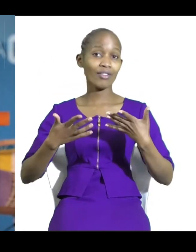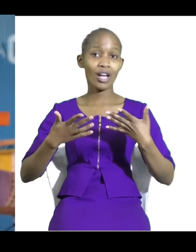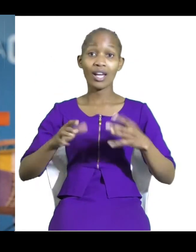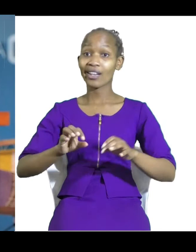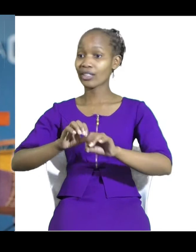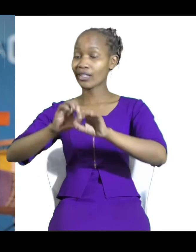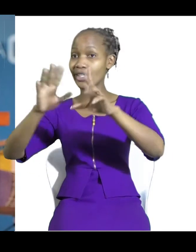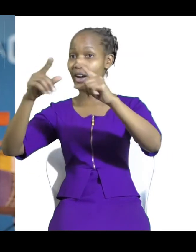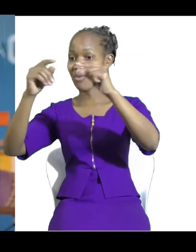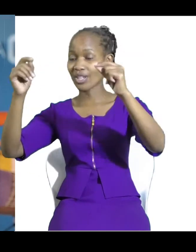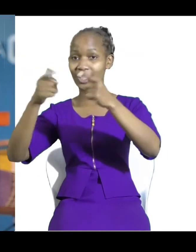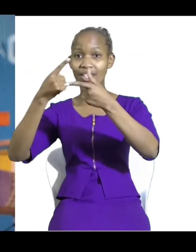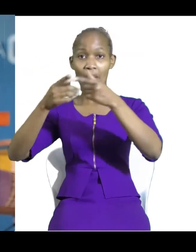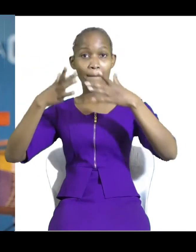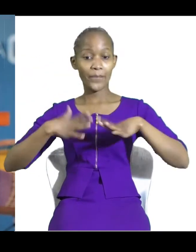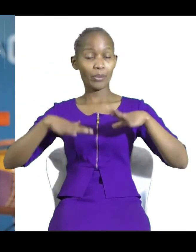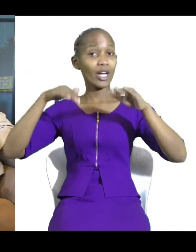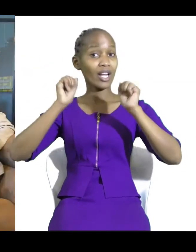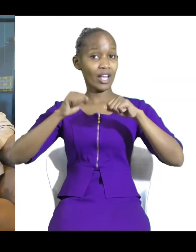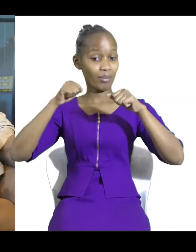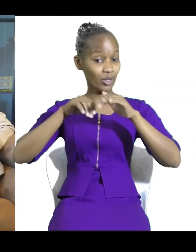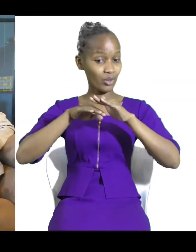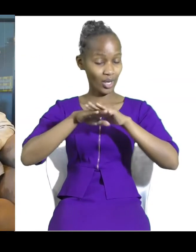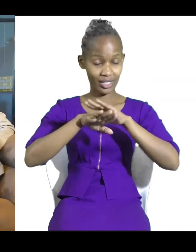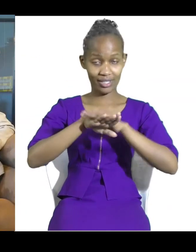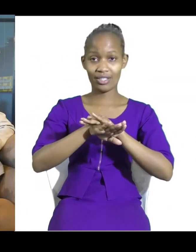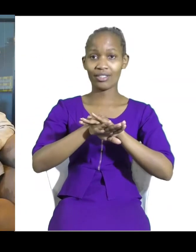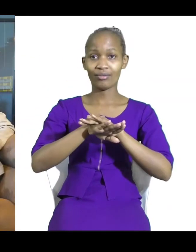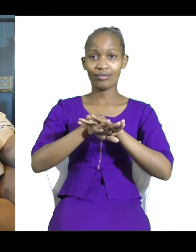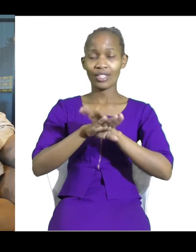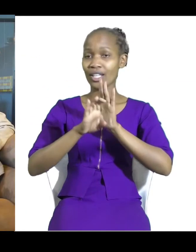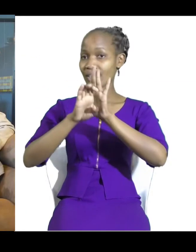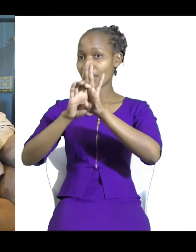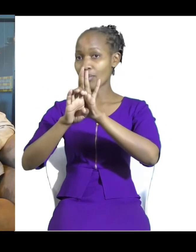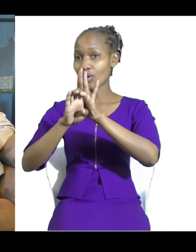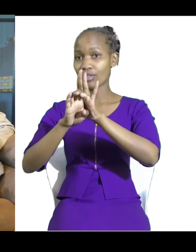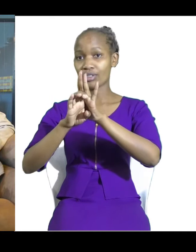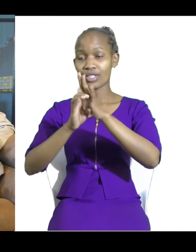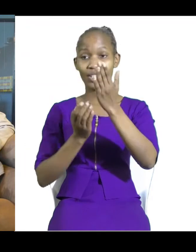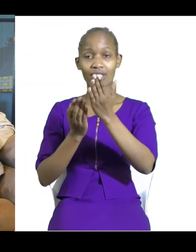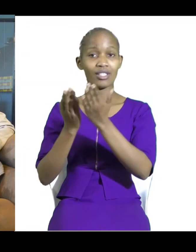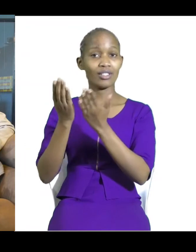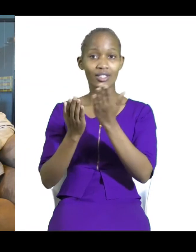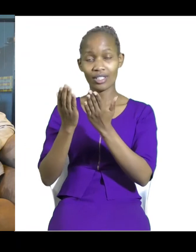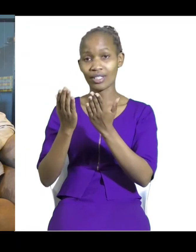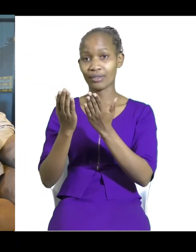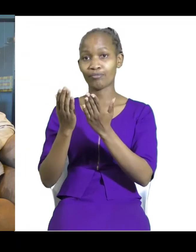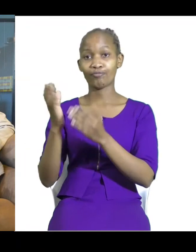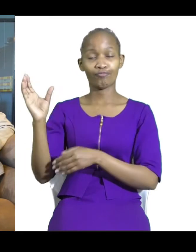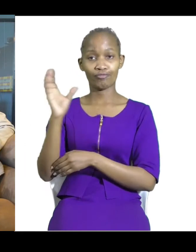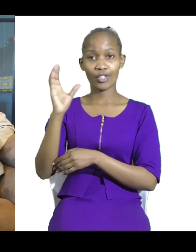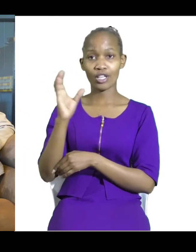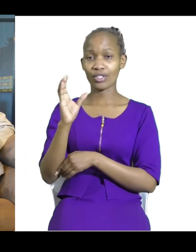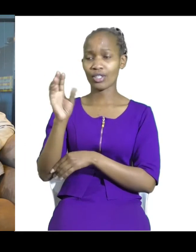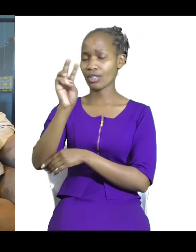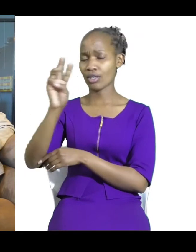fonts, and these people are able to access. If it is let me say, even a service charter on your